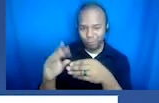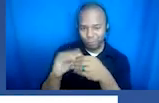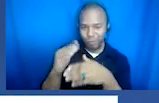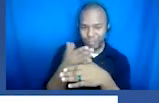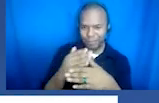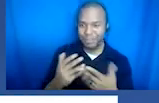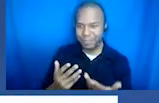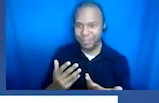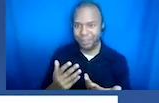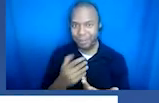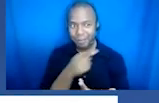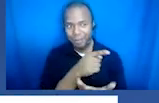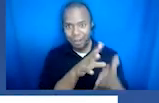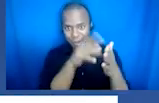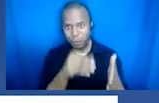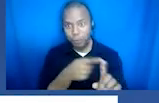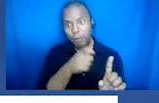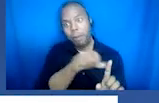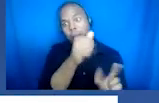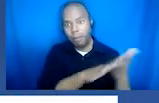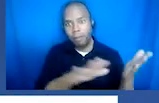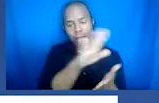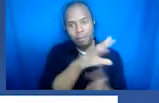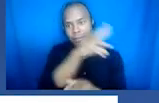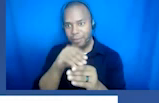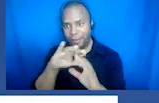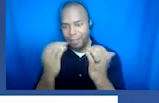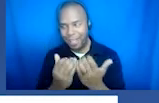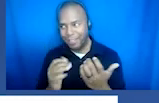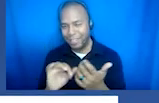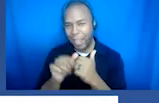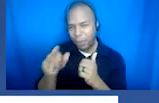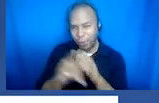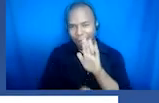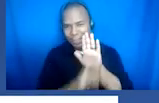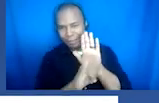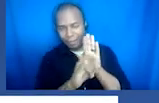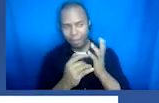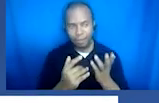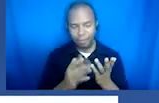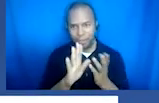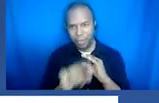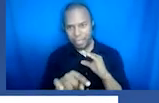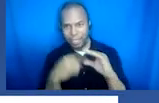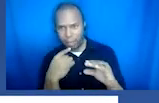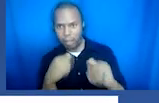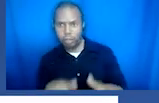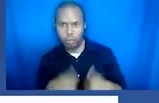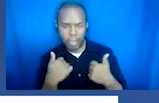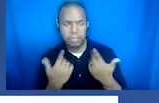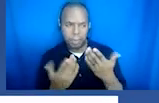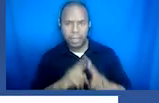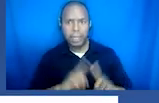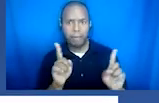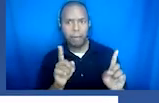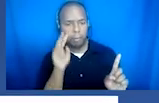student from another college in your class. How do you identify them? Their email address is going to be different if you